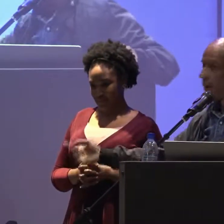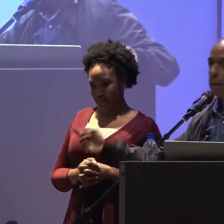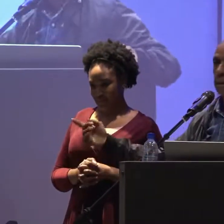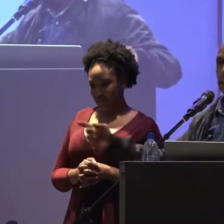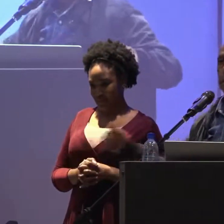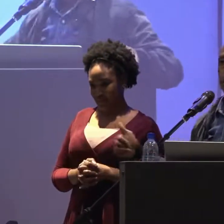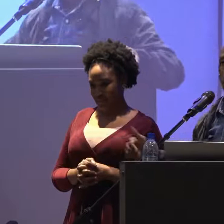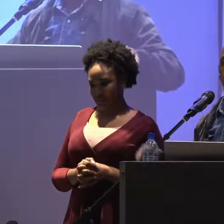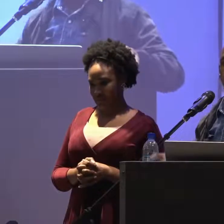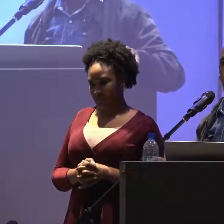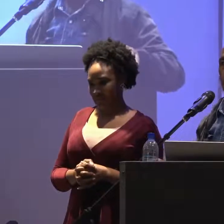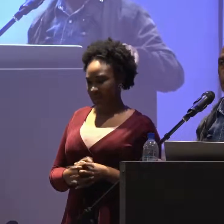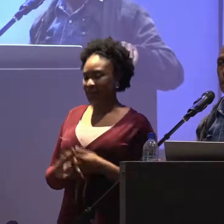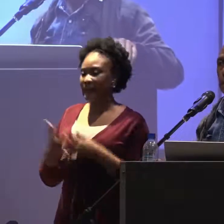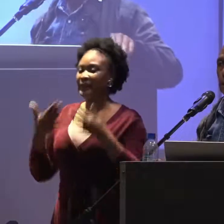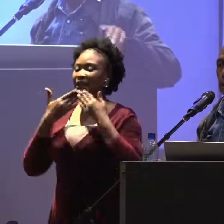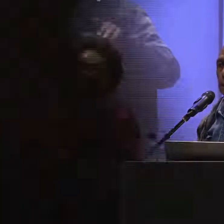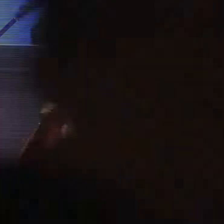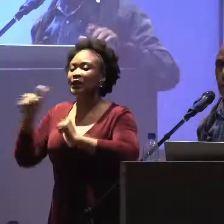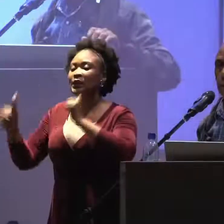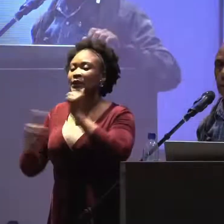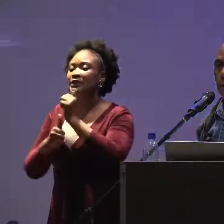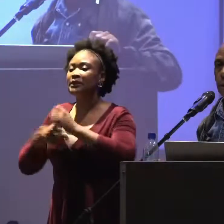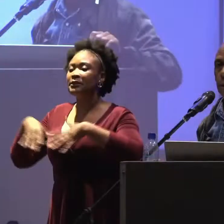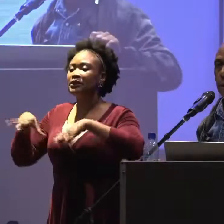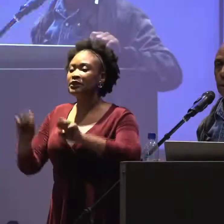Thank you, Chairperson. My question.